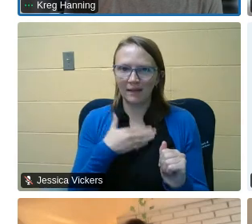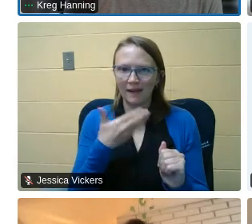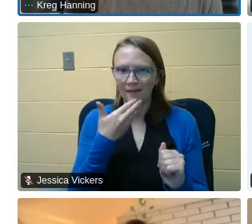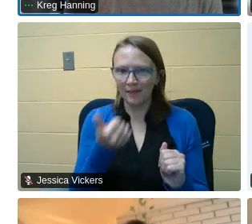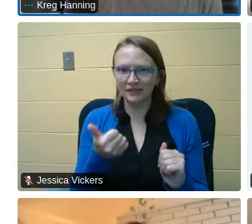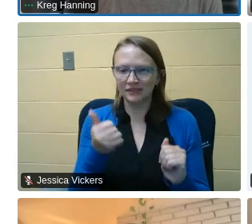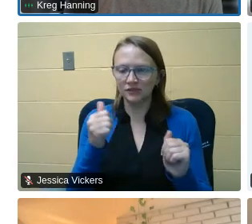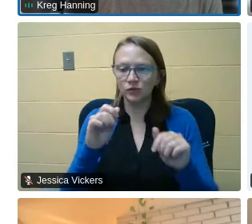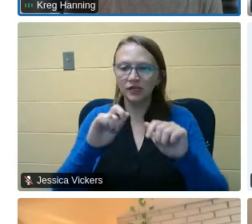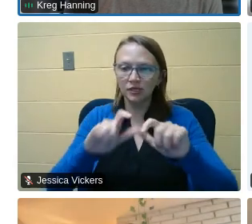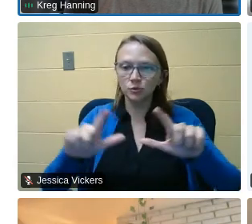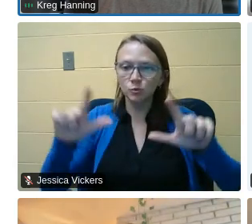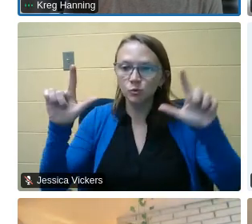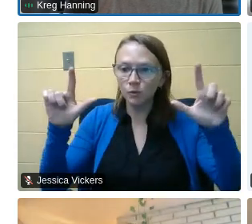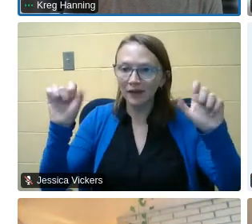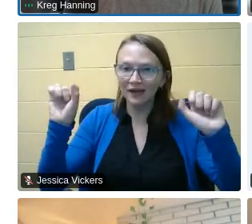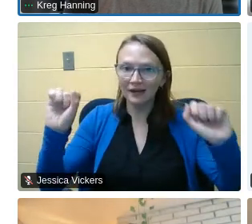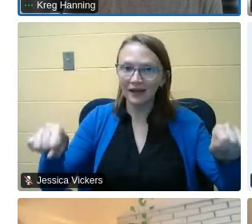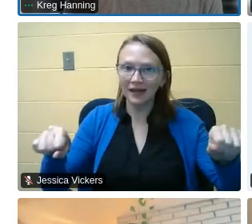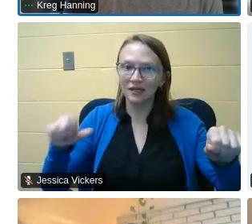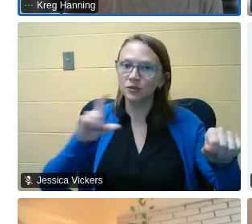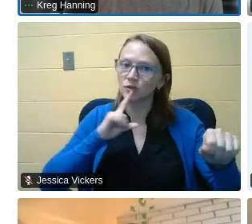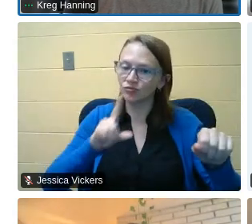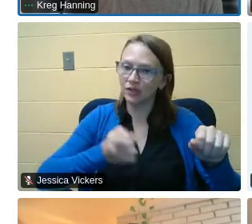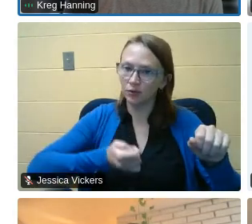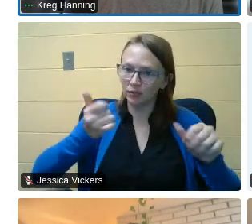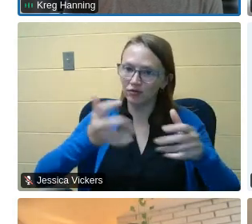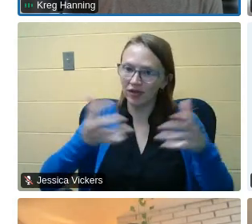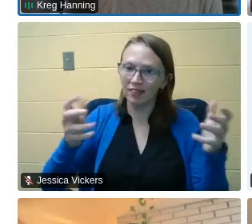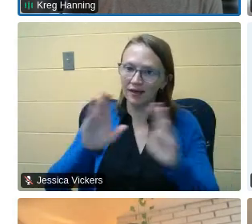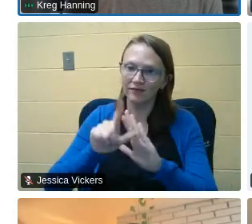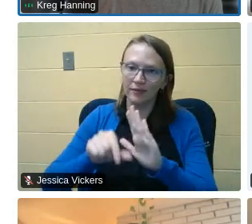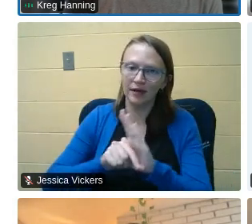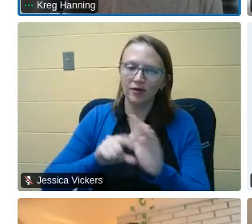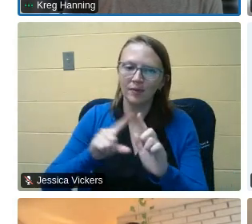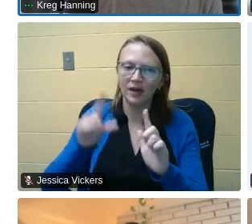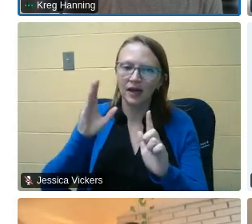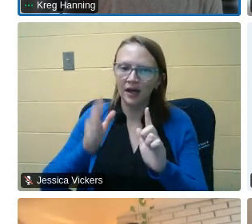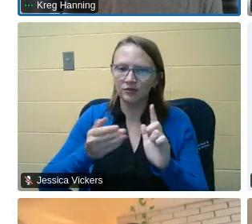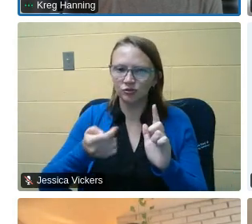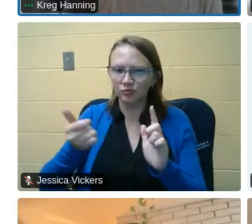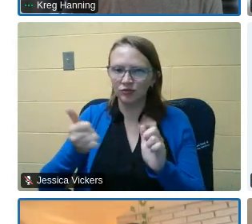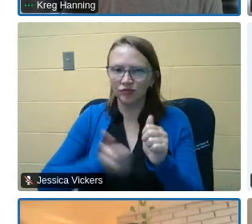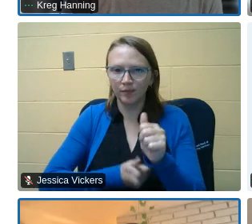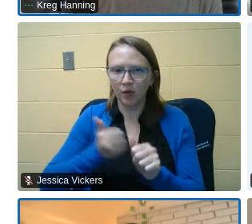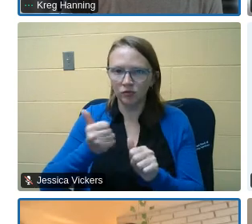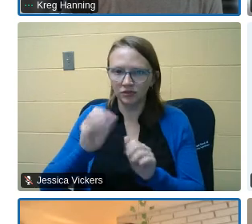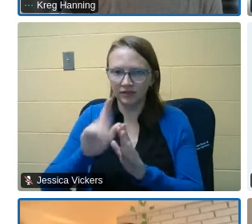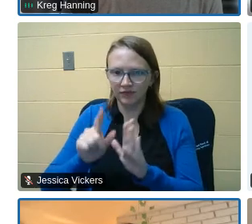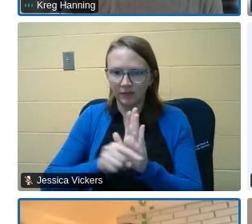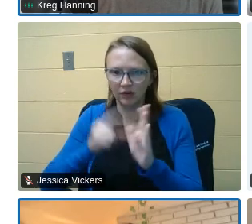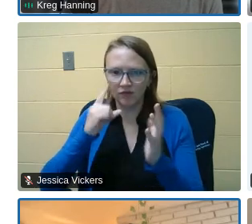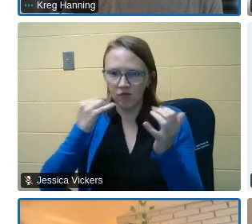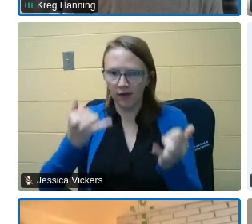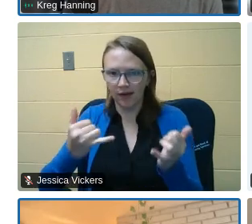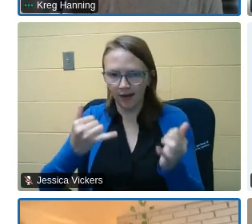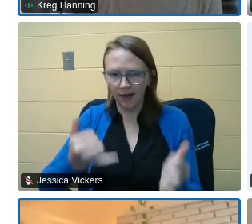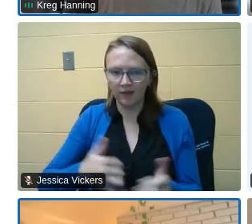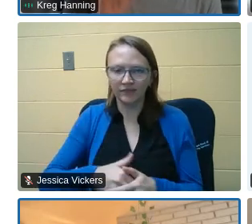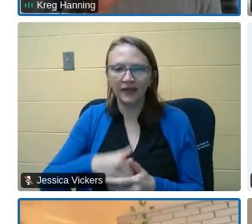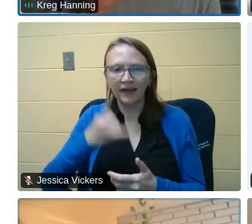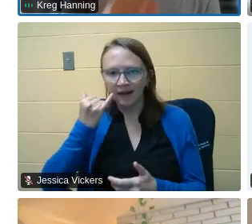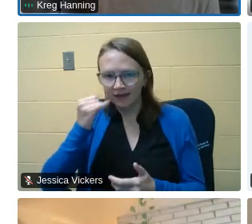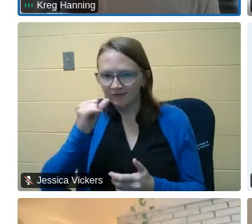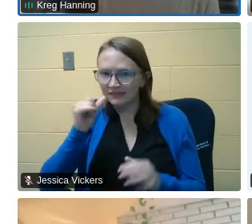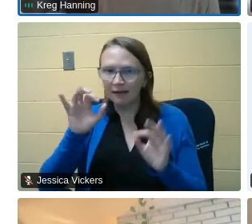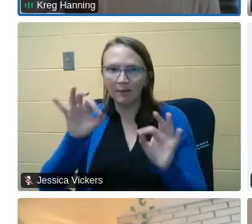can really get a lot of the backdrop out. But let's get most of it out for now. And if you're not perfectly happy